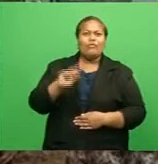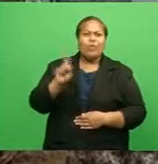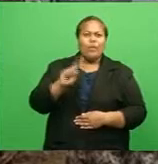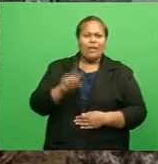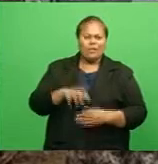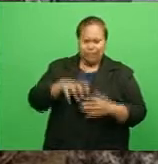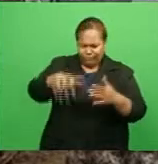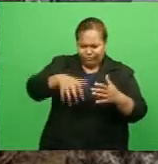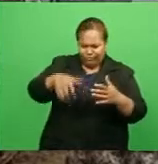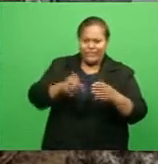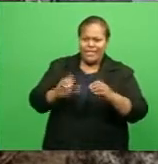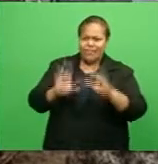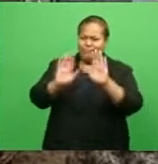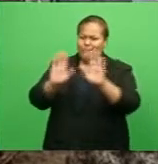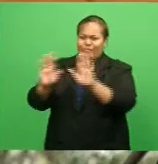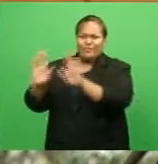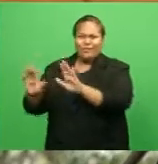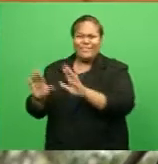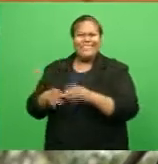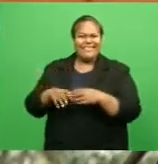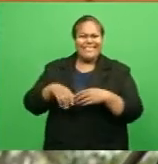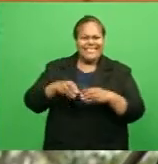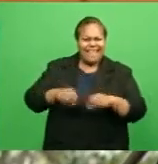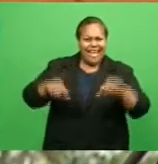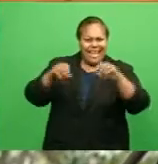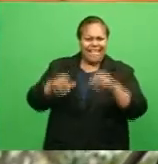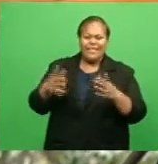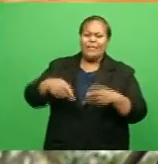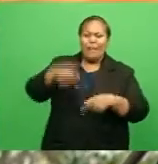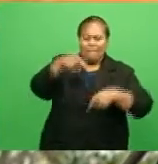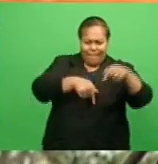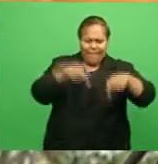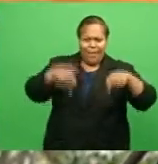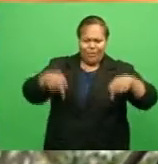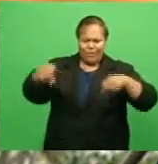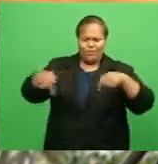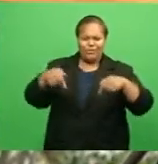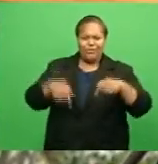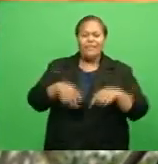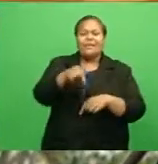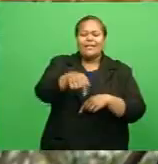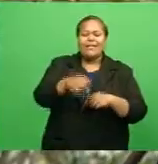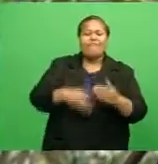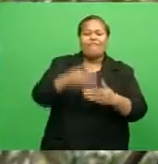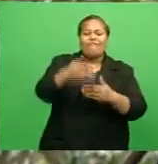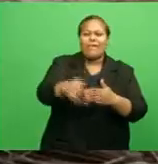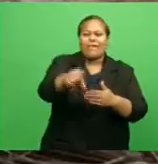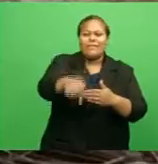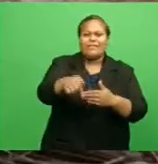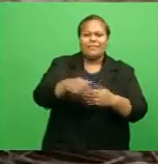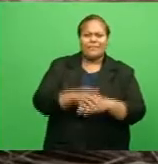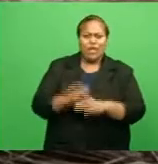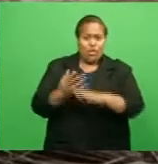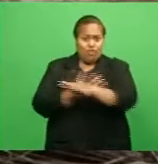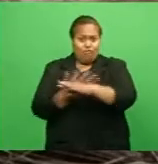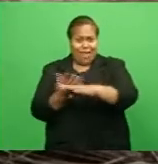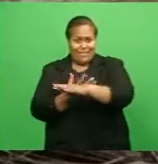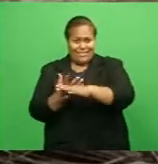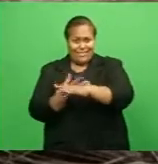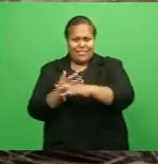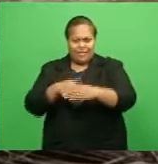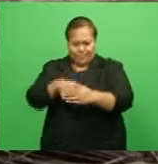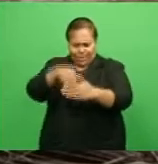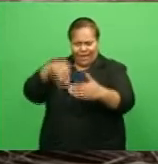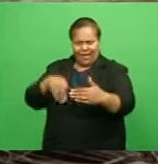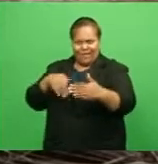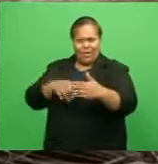construction costs, and the mangroves planted in front of the wall and vetiver grass planted behind the wall. Ravi